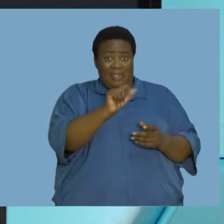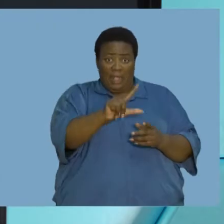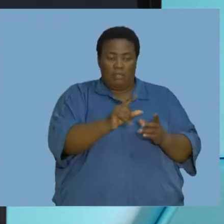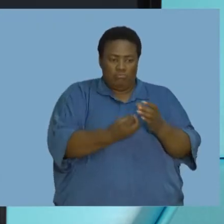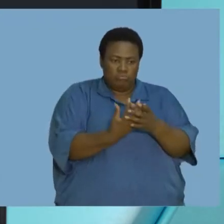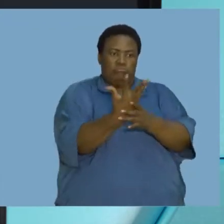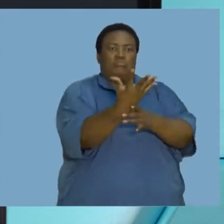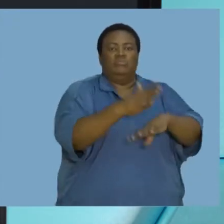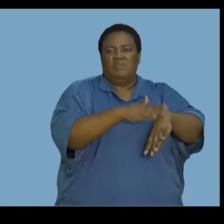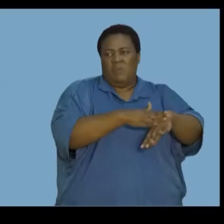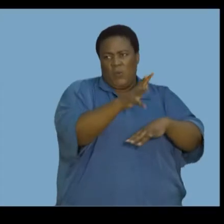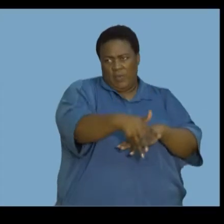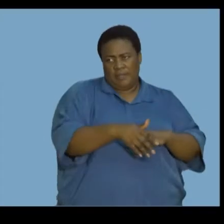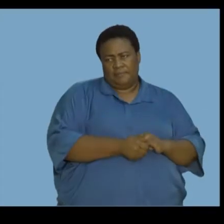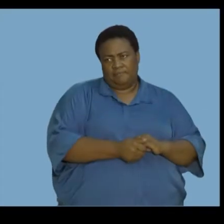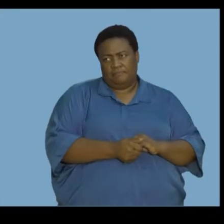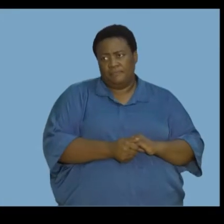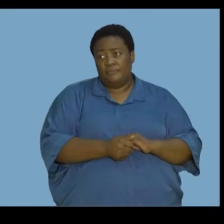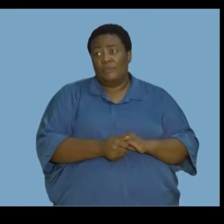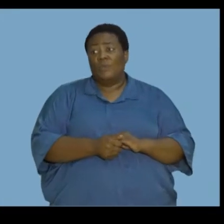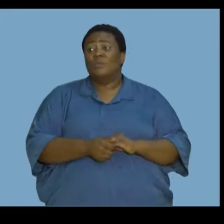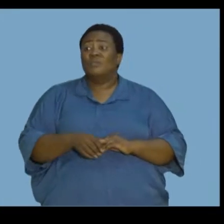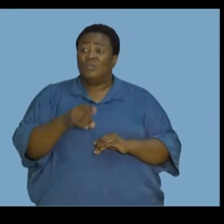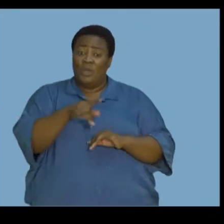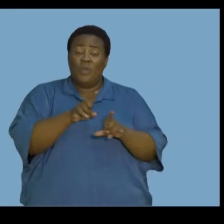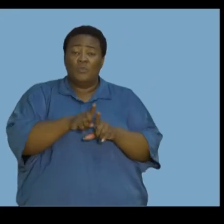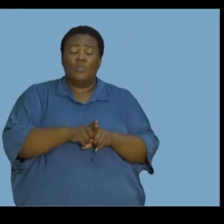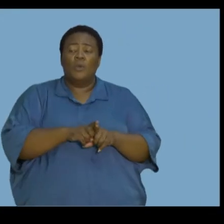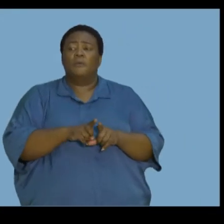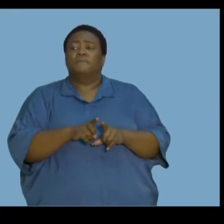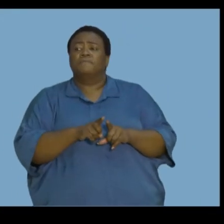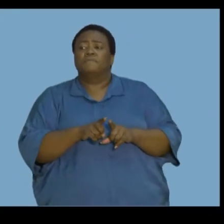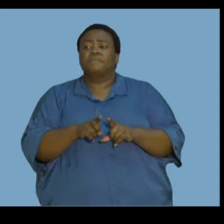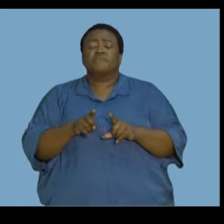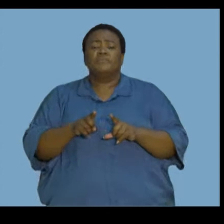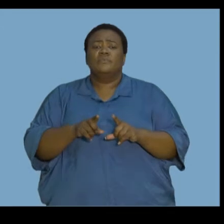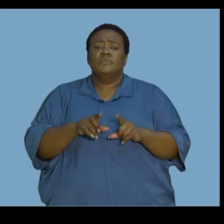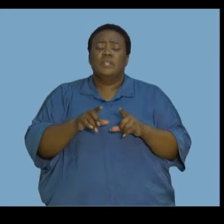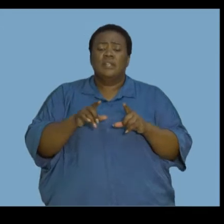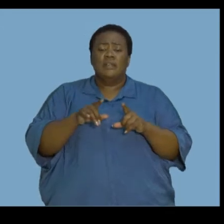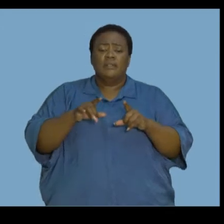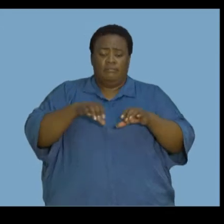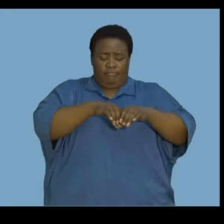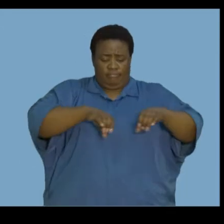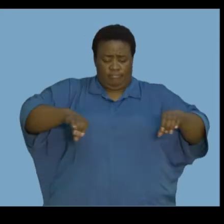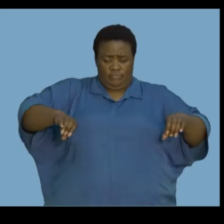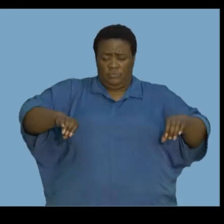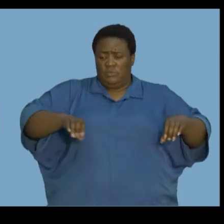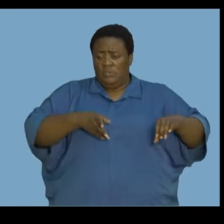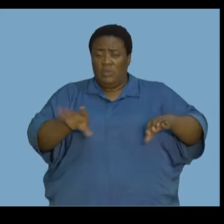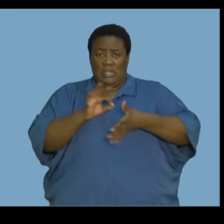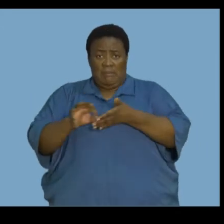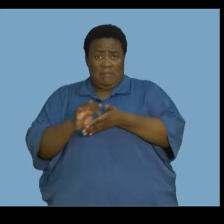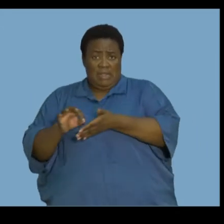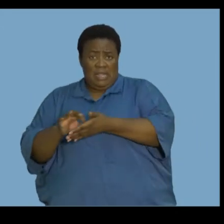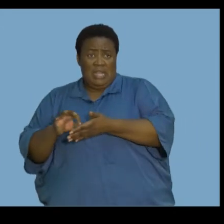what's happening. And these often discharge from the sewage treatment plants as well as septic tanks, stormwater,